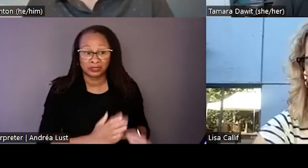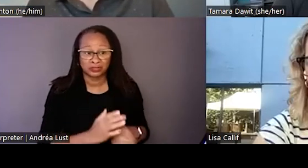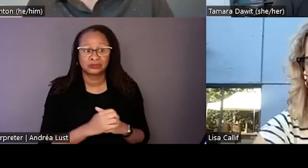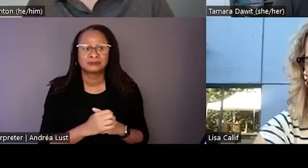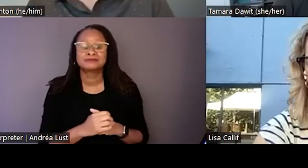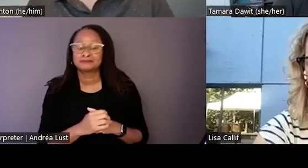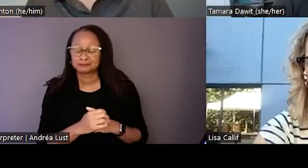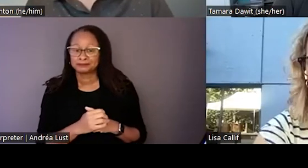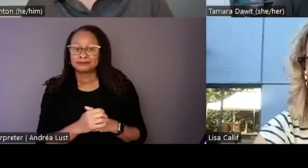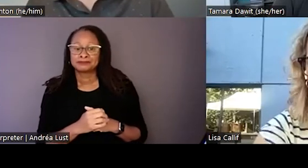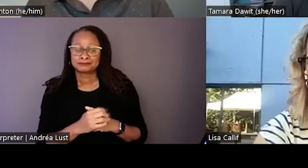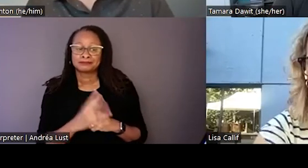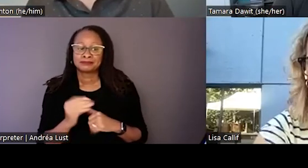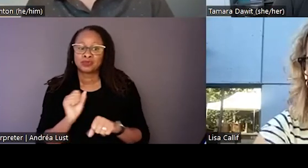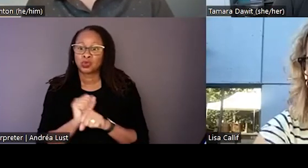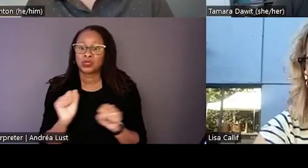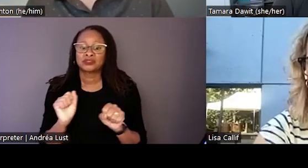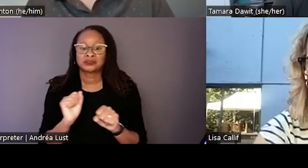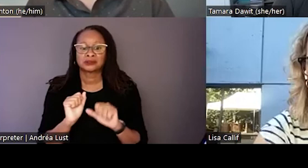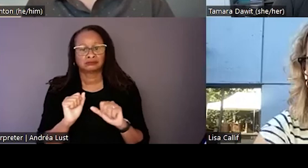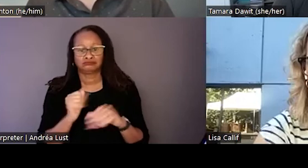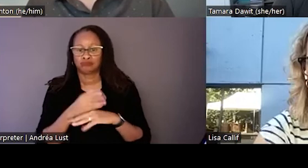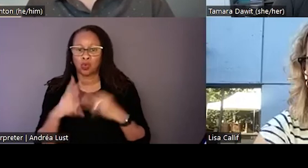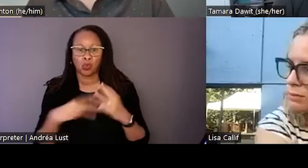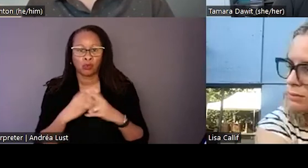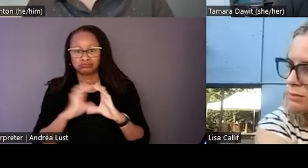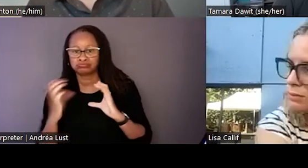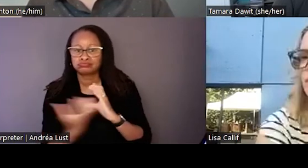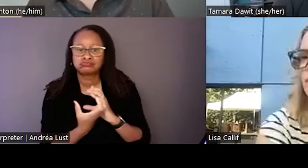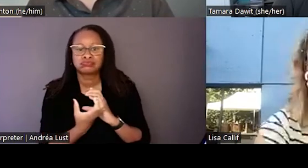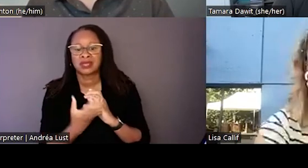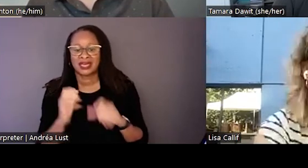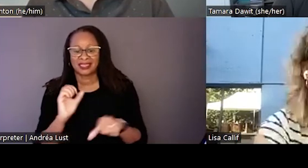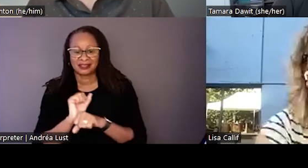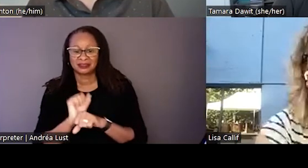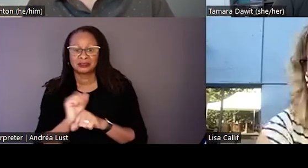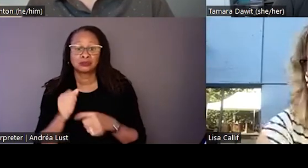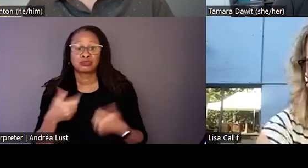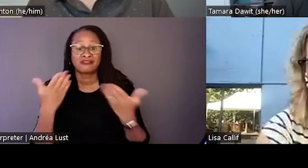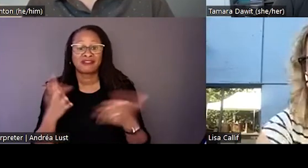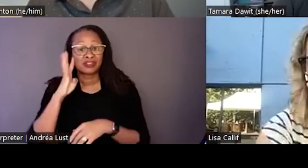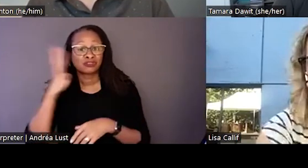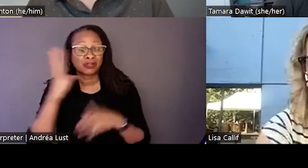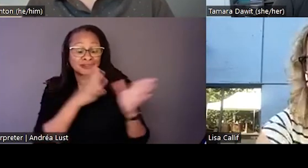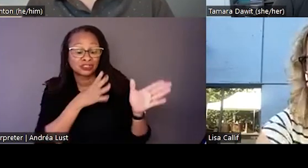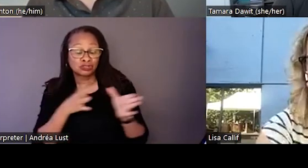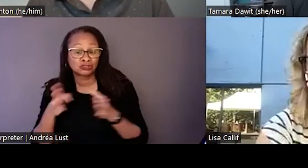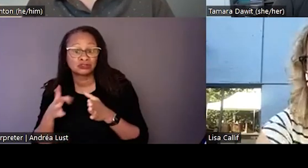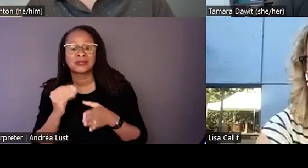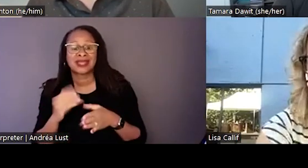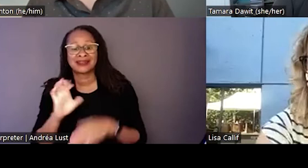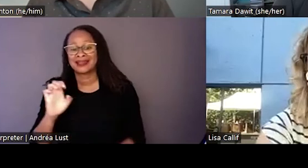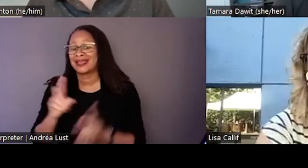nonfiction filmmakers. And she works globally with the filmmakers that she's providing creative, strategic, and